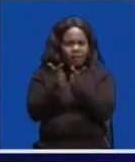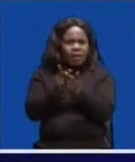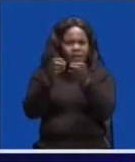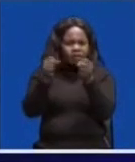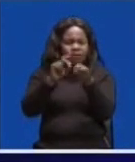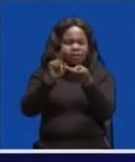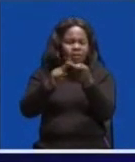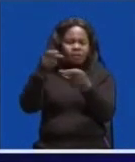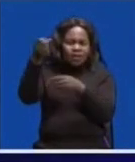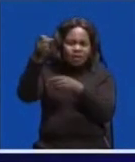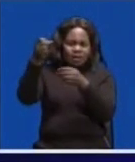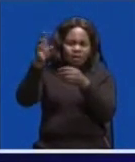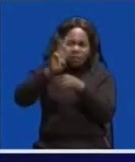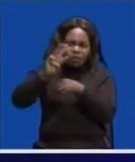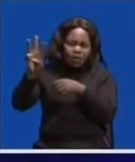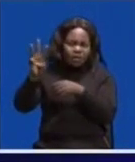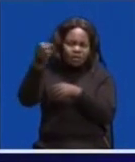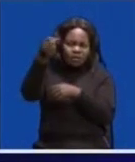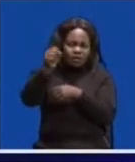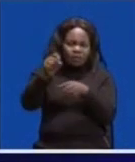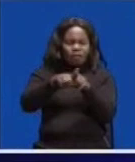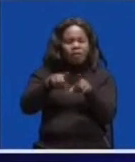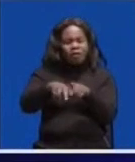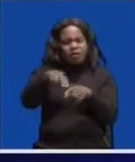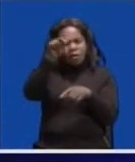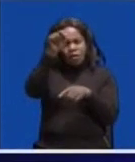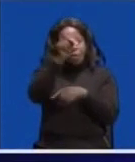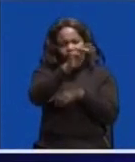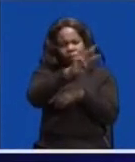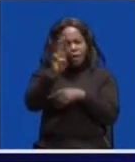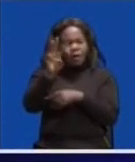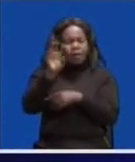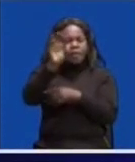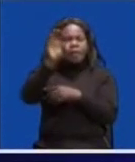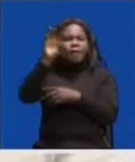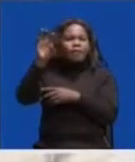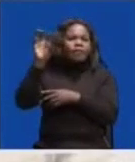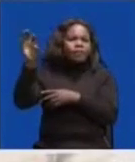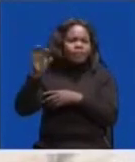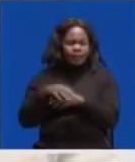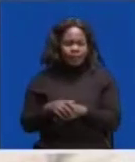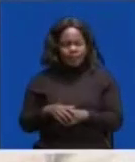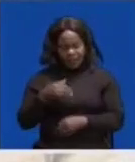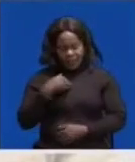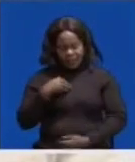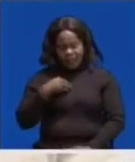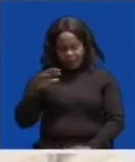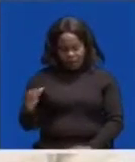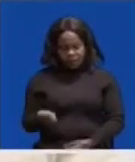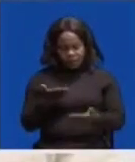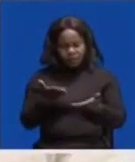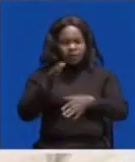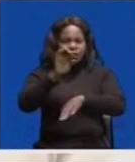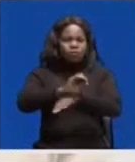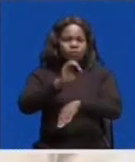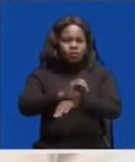as Western, Southern and Northwestern provinces. May I also take this opportunity to commend